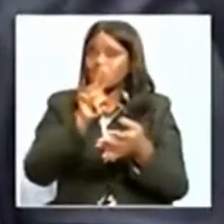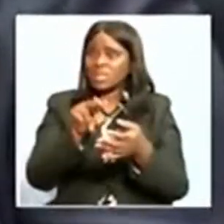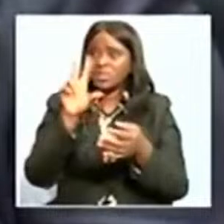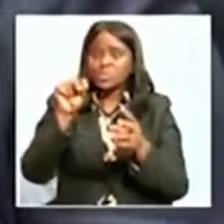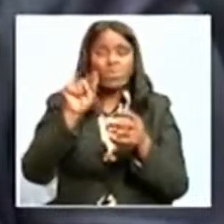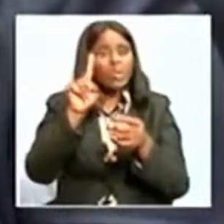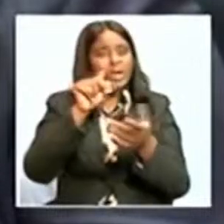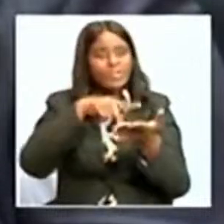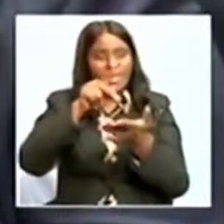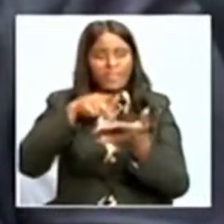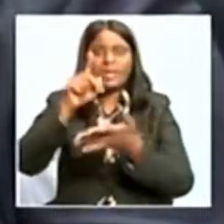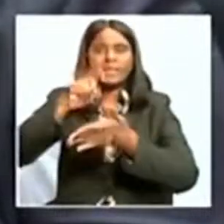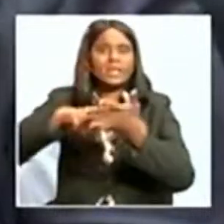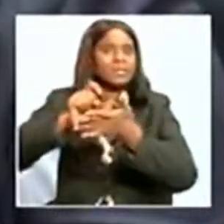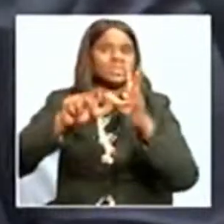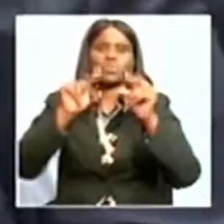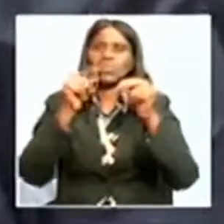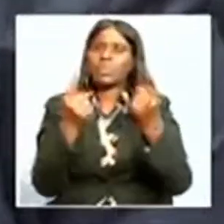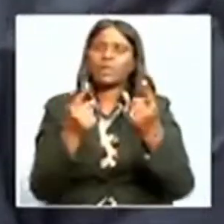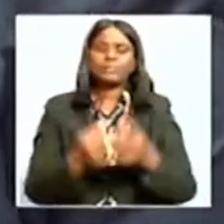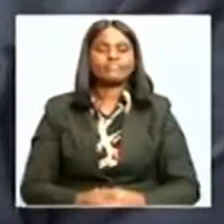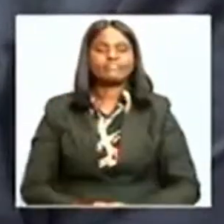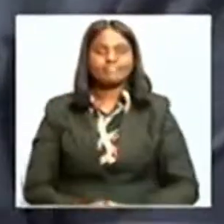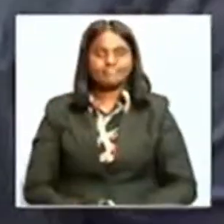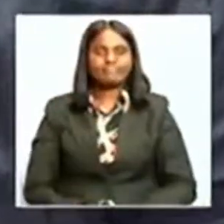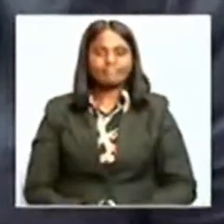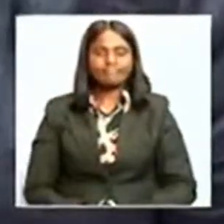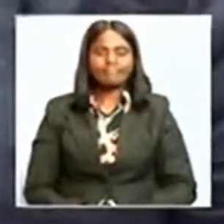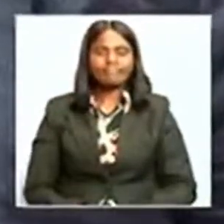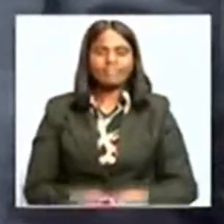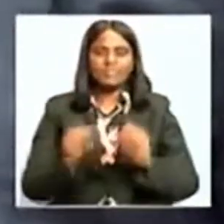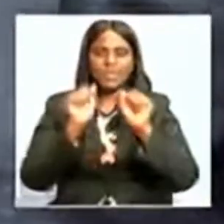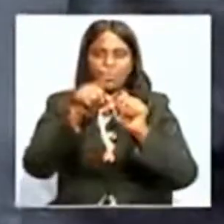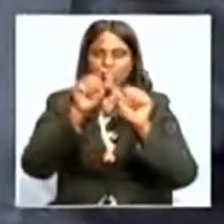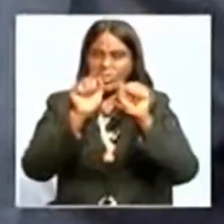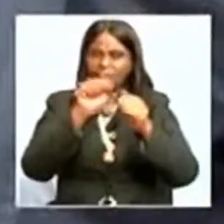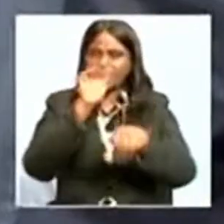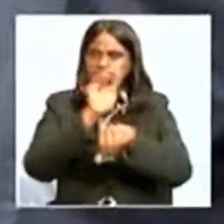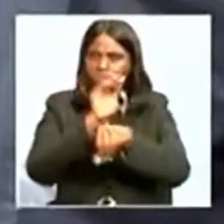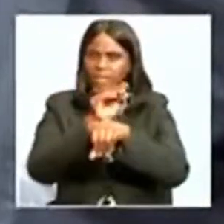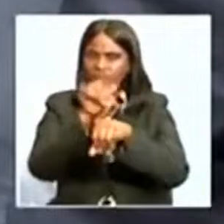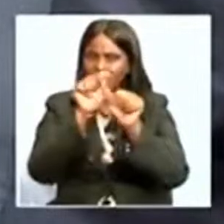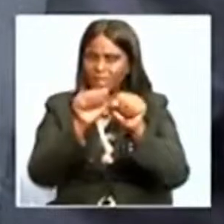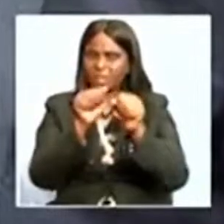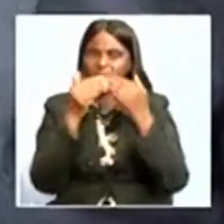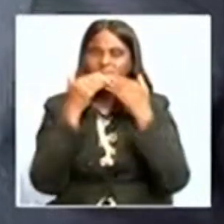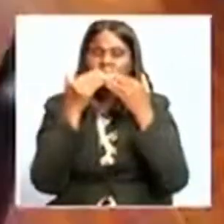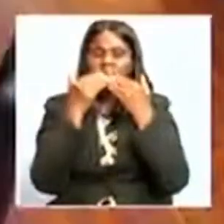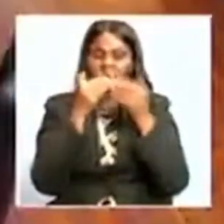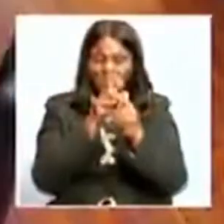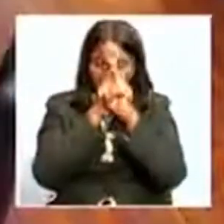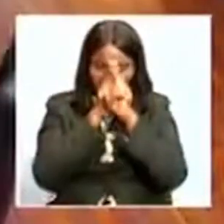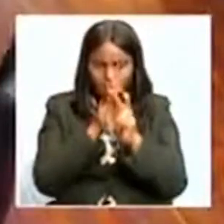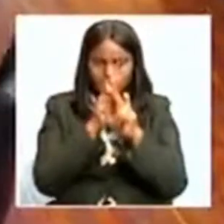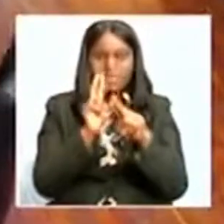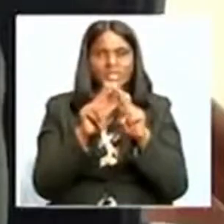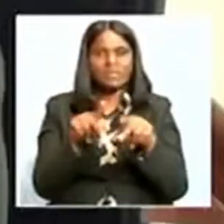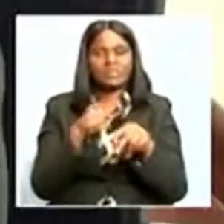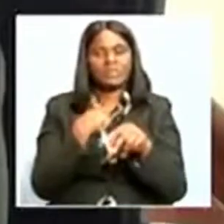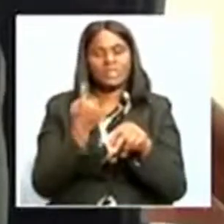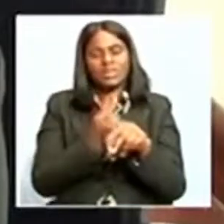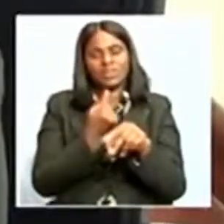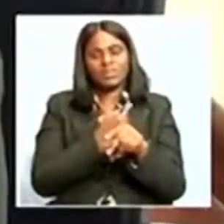pays taxes. Okay. Thank you. Are you able to comment? Thank you, Honorable Chair. I just wanted